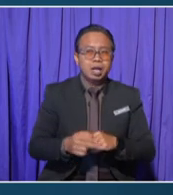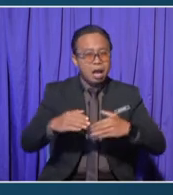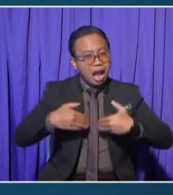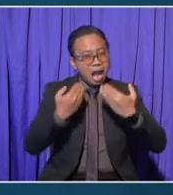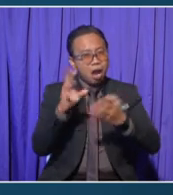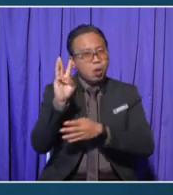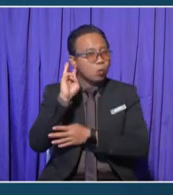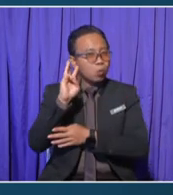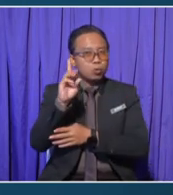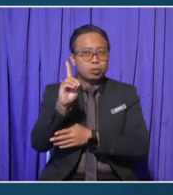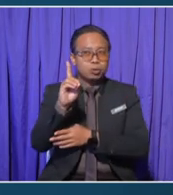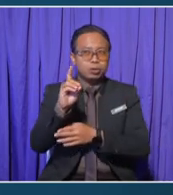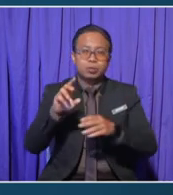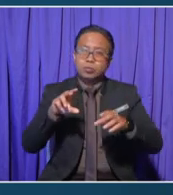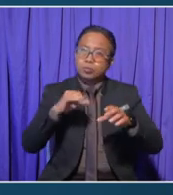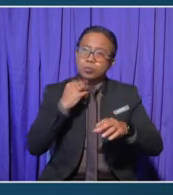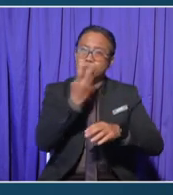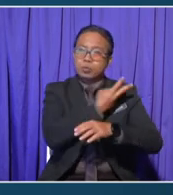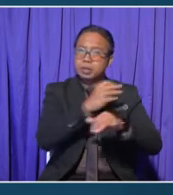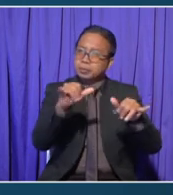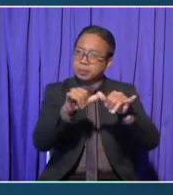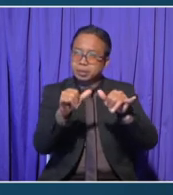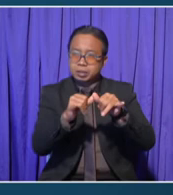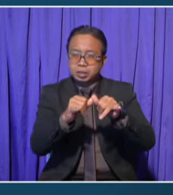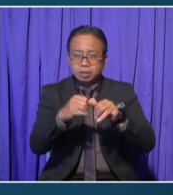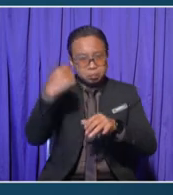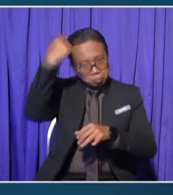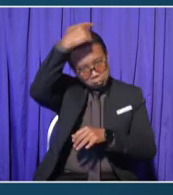How would we measure a child's heat?